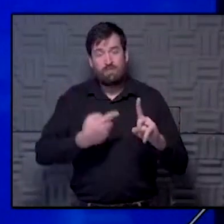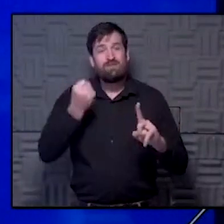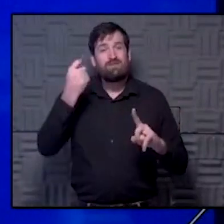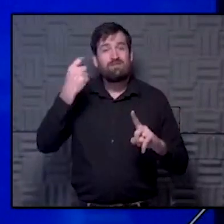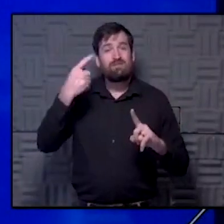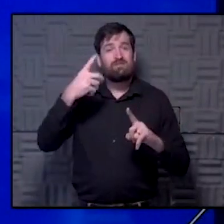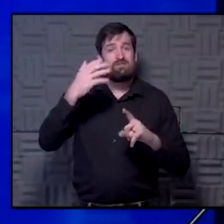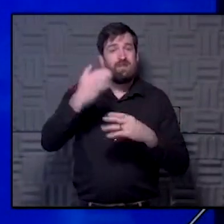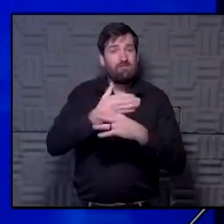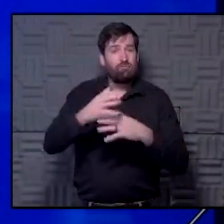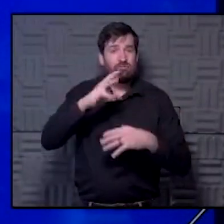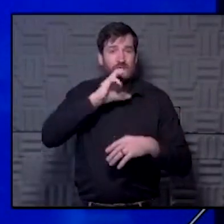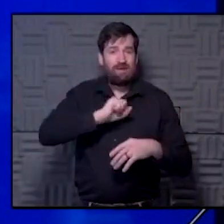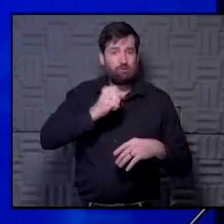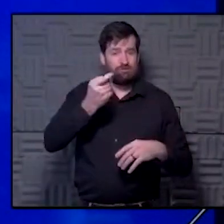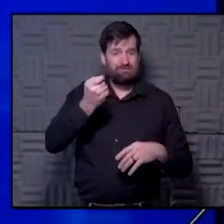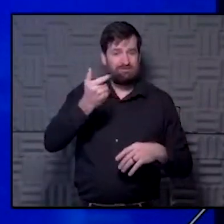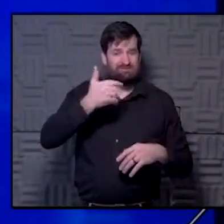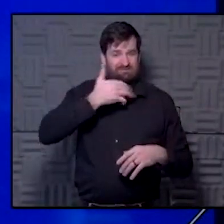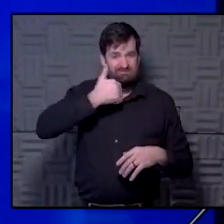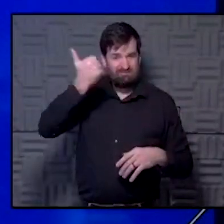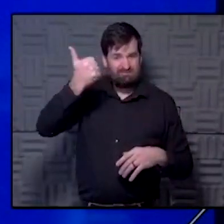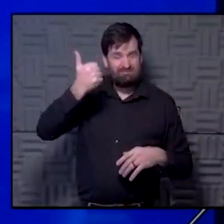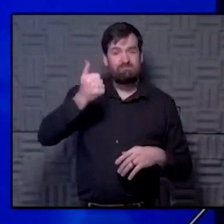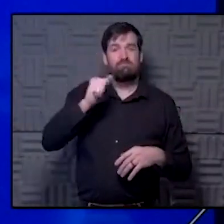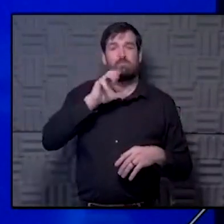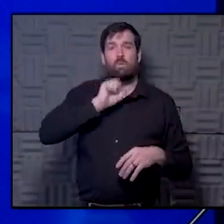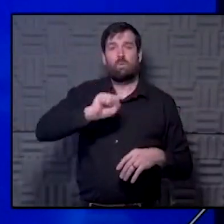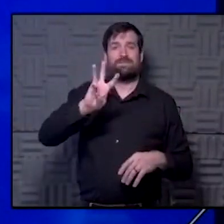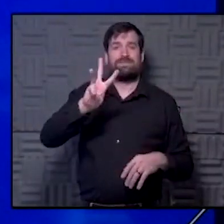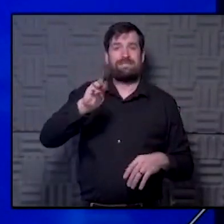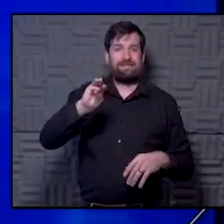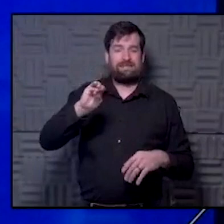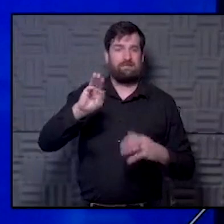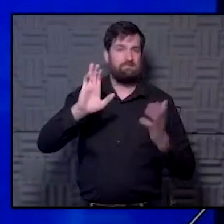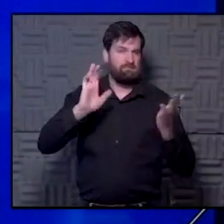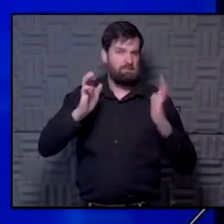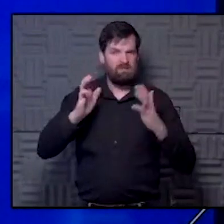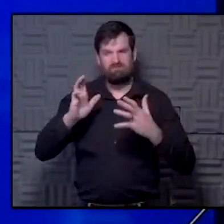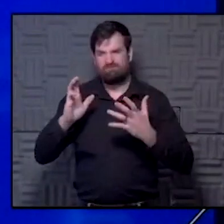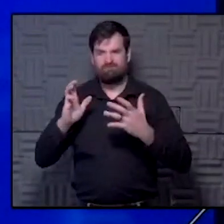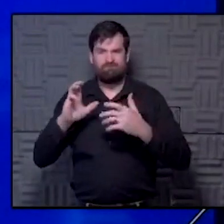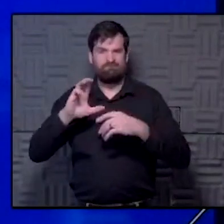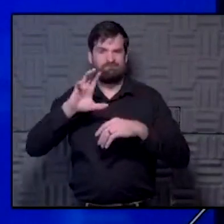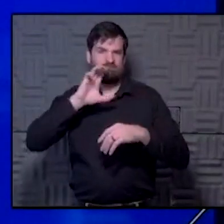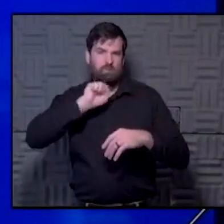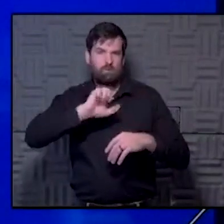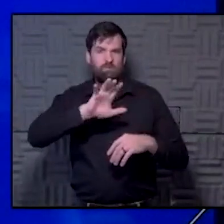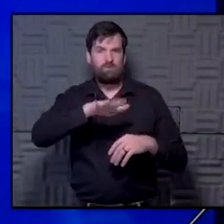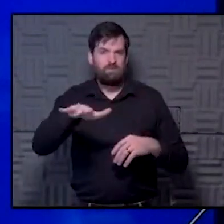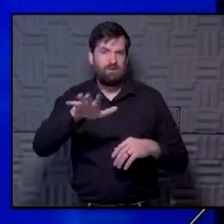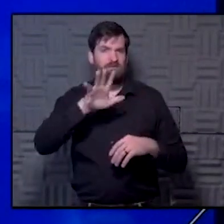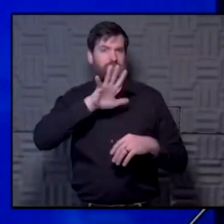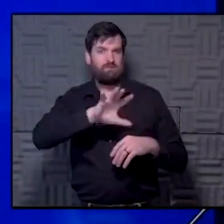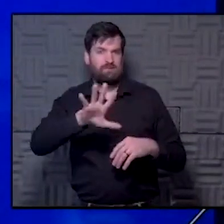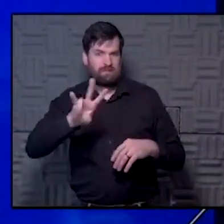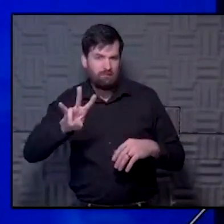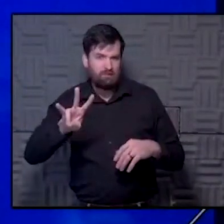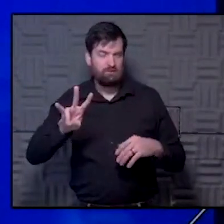average age is up slightly, it's to 60, which is just a few years older than the average of maybe 55 to 57 that it has